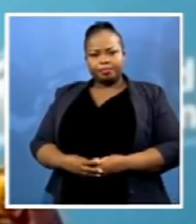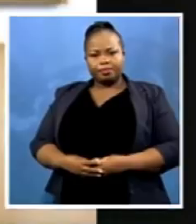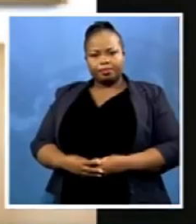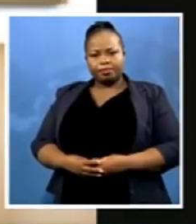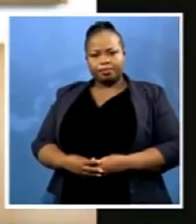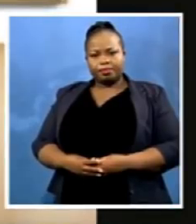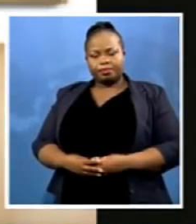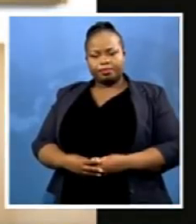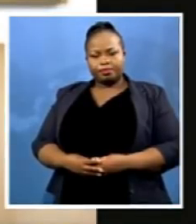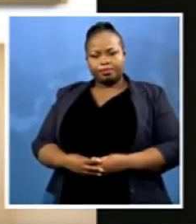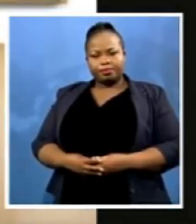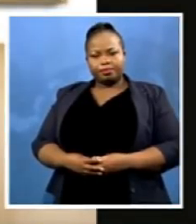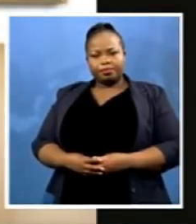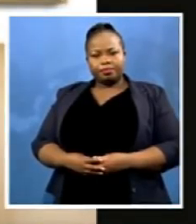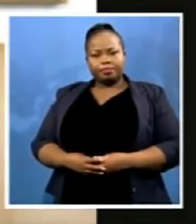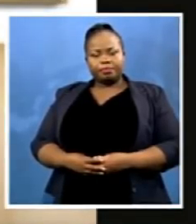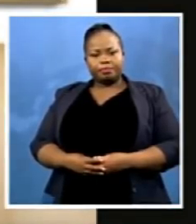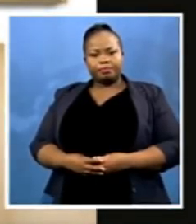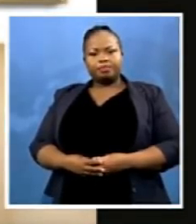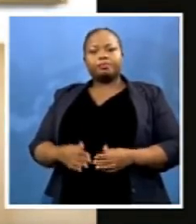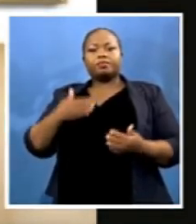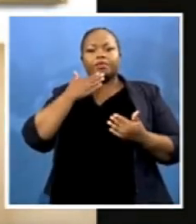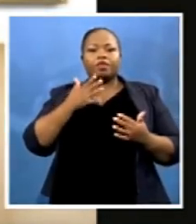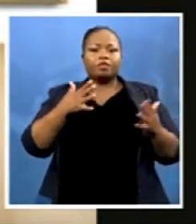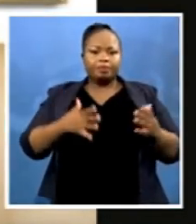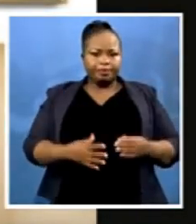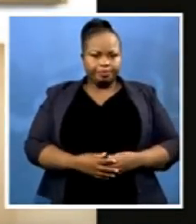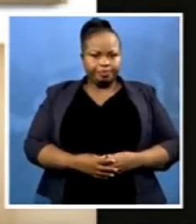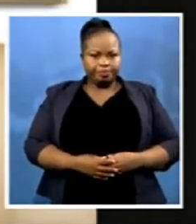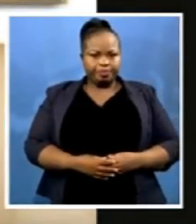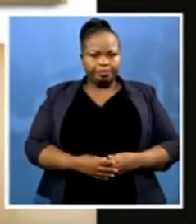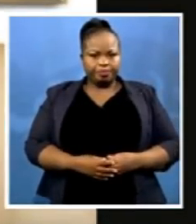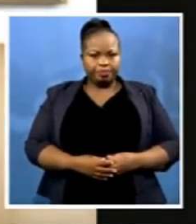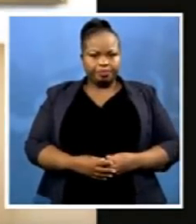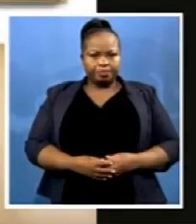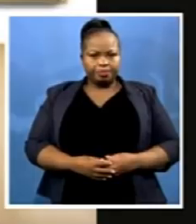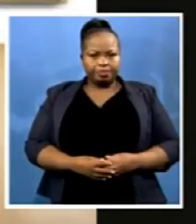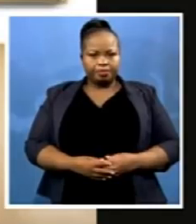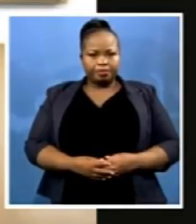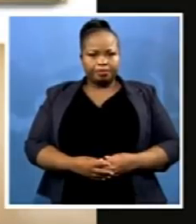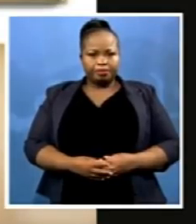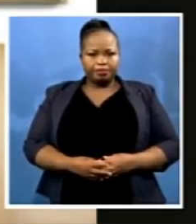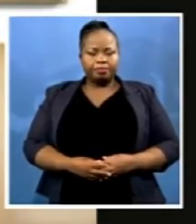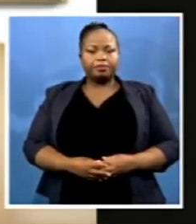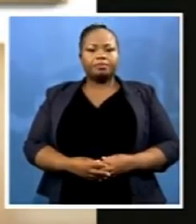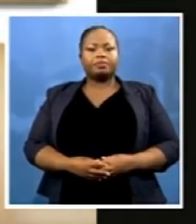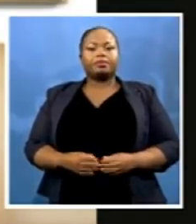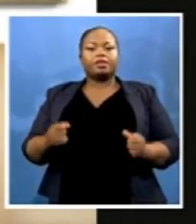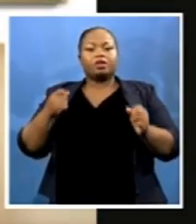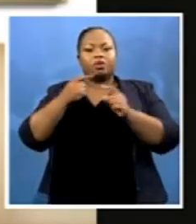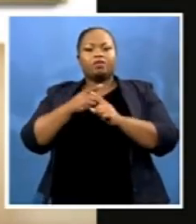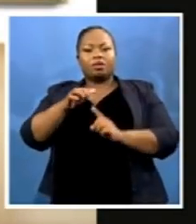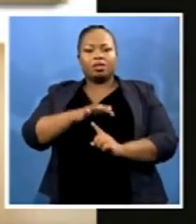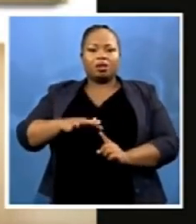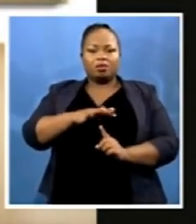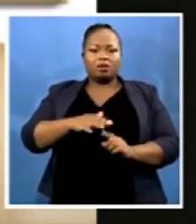Yeah, thank you very much. About the conflict area, the main challenge is access. And we